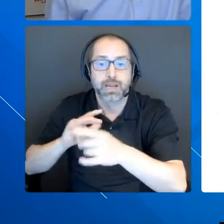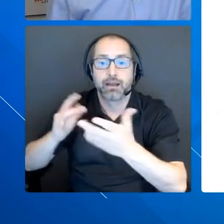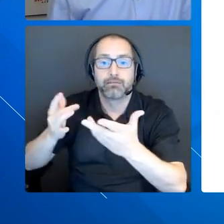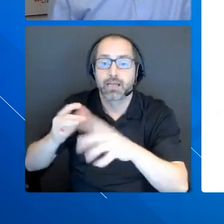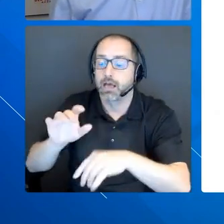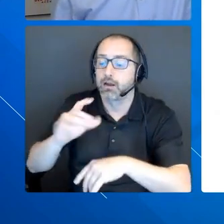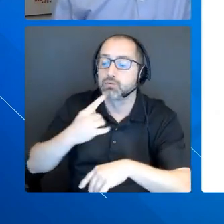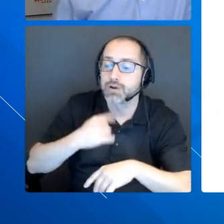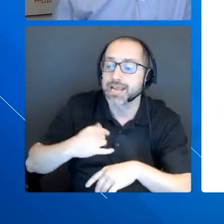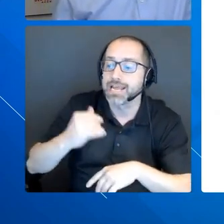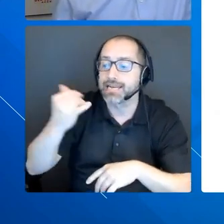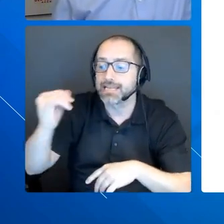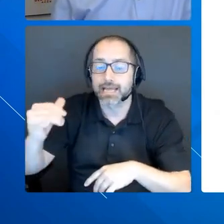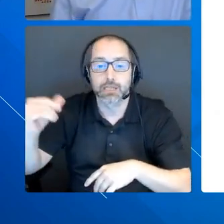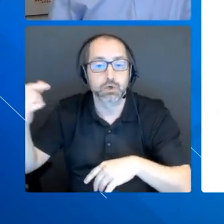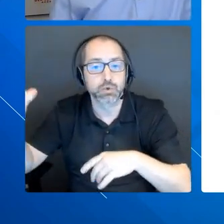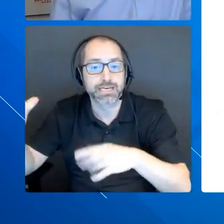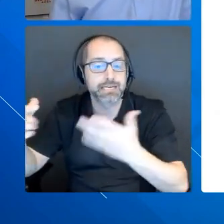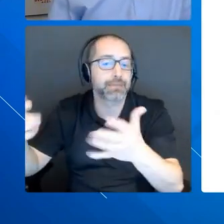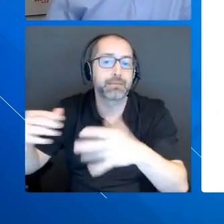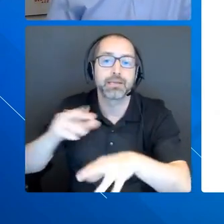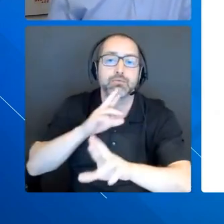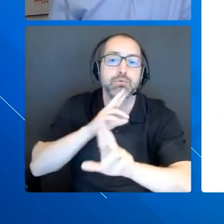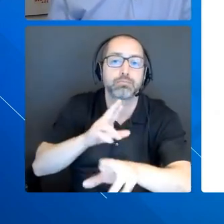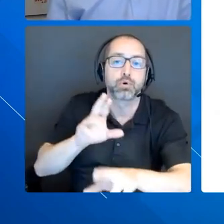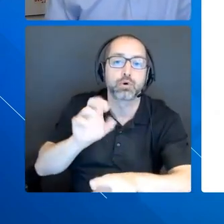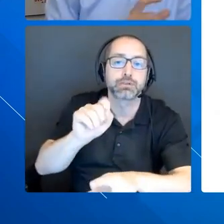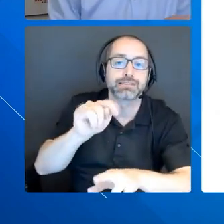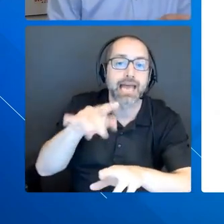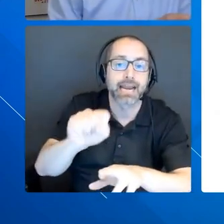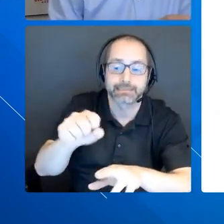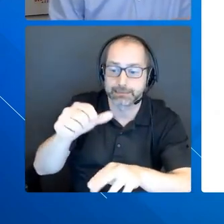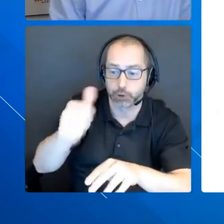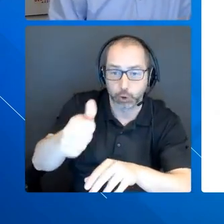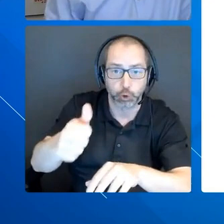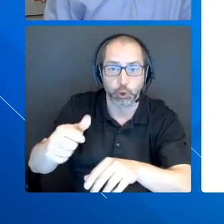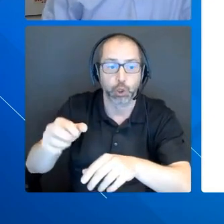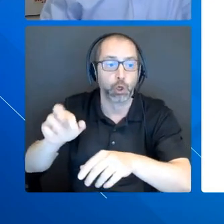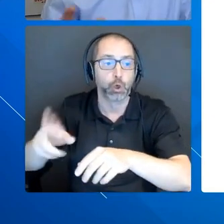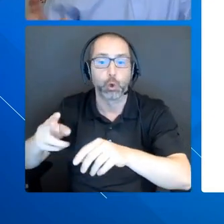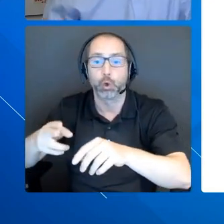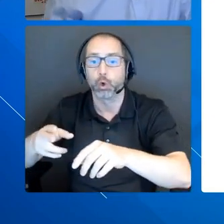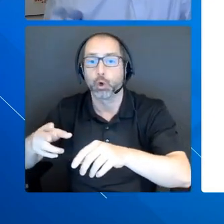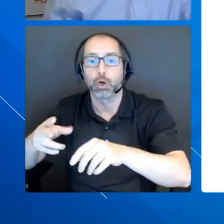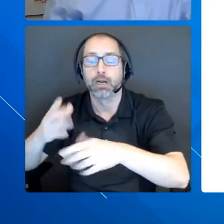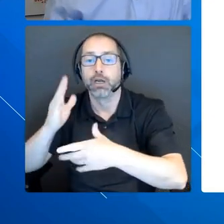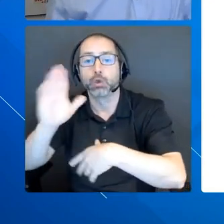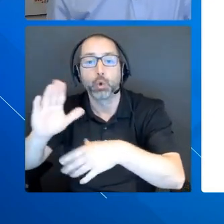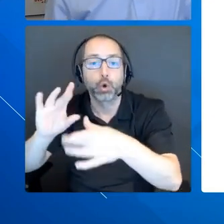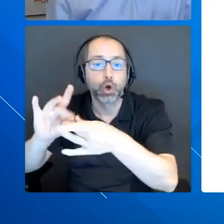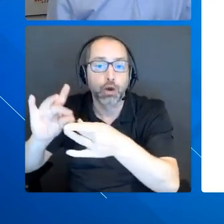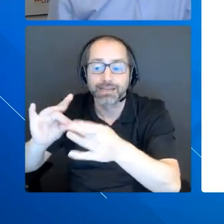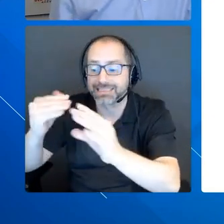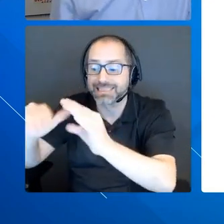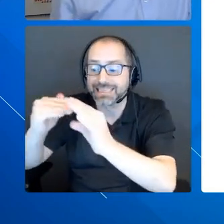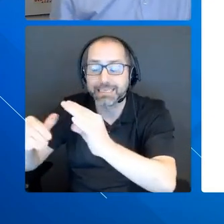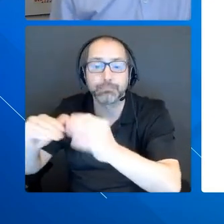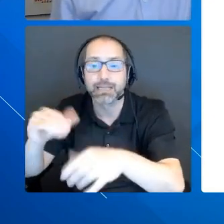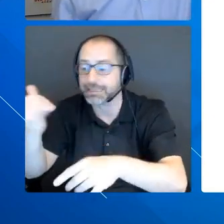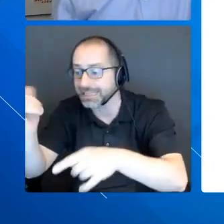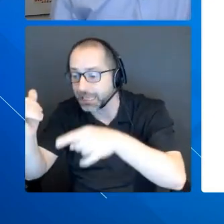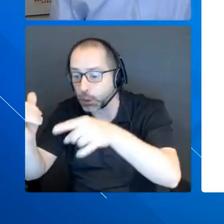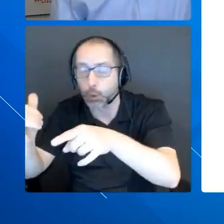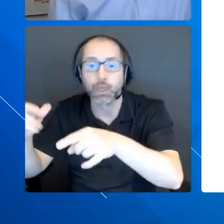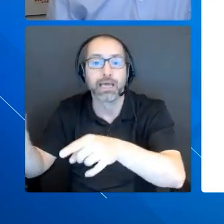circles. This could be status on a report. It could be you're sending an email and you're highlighting your comments in yellow. Somebody else will highlight theirs in red, somebody else in